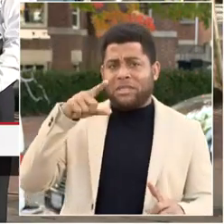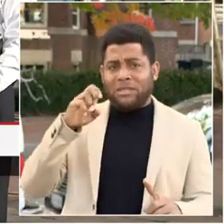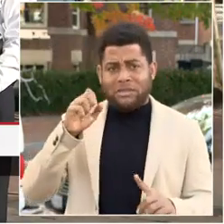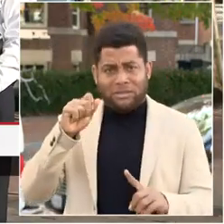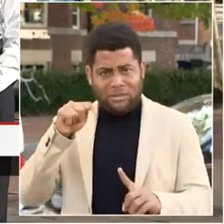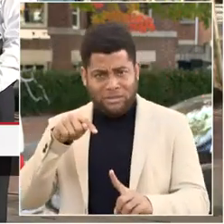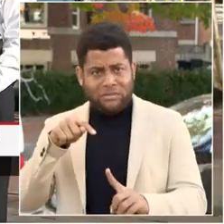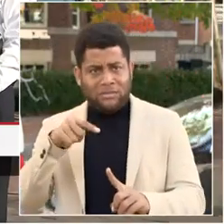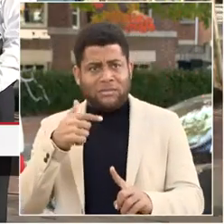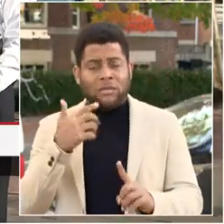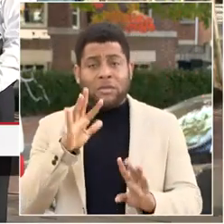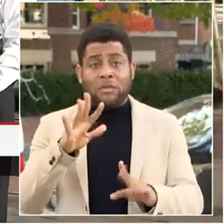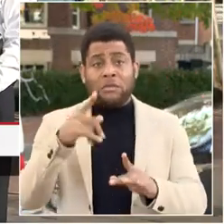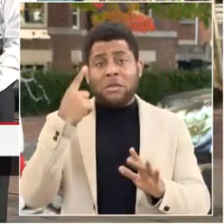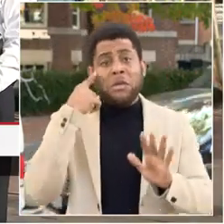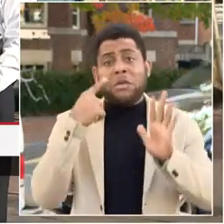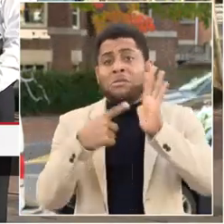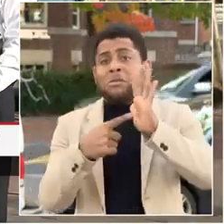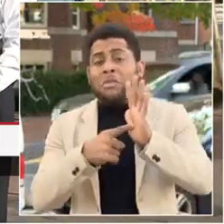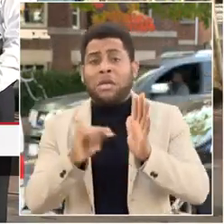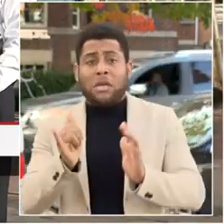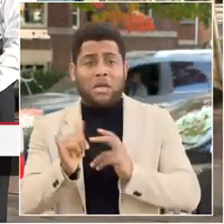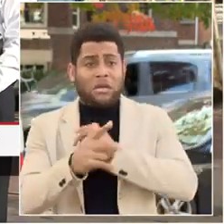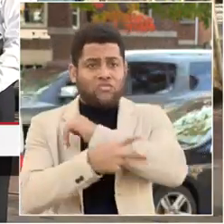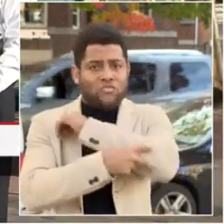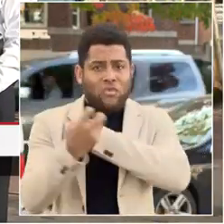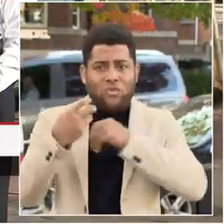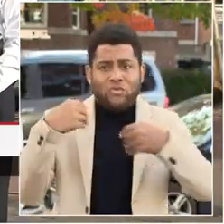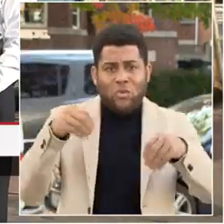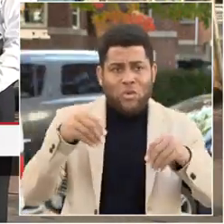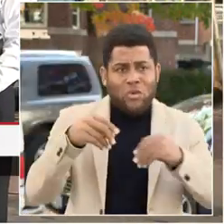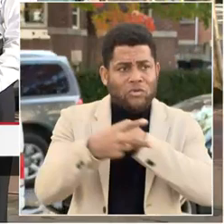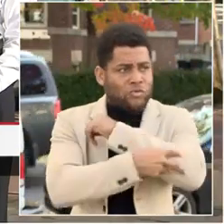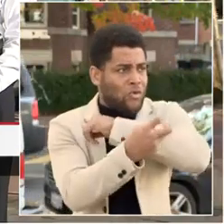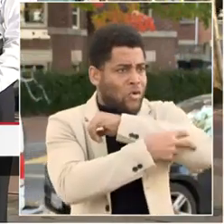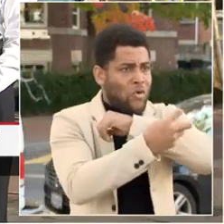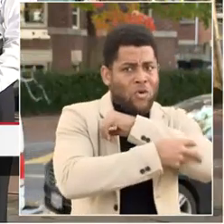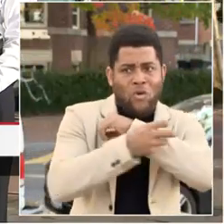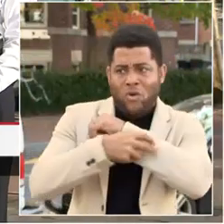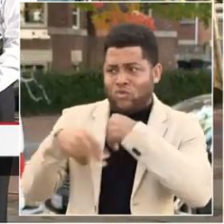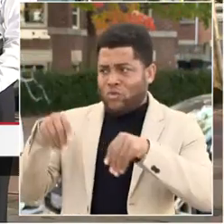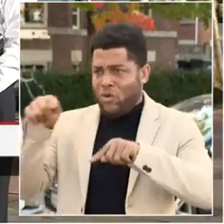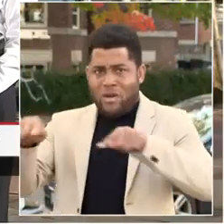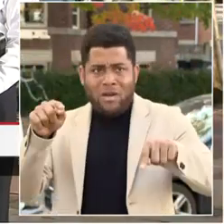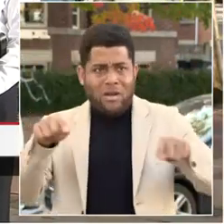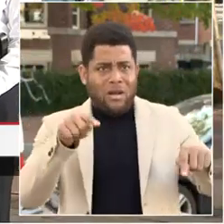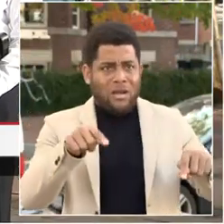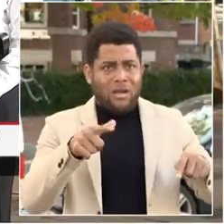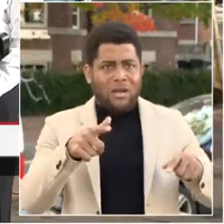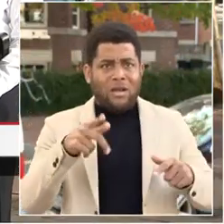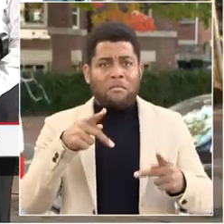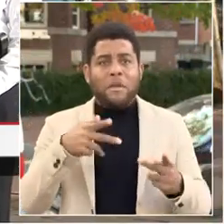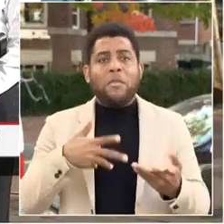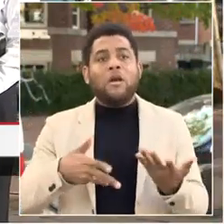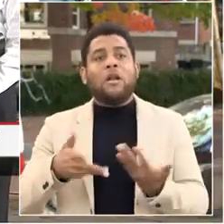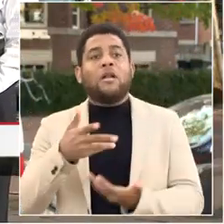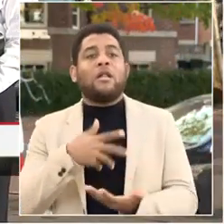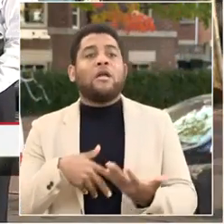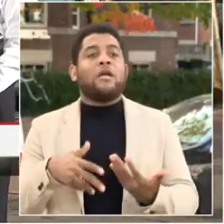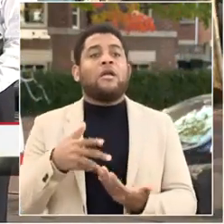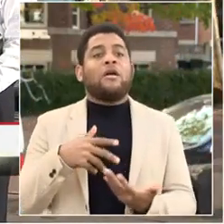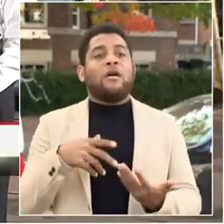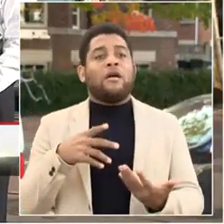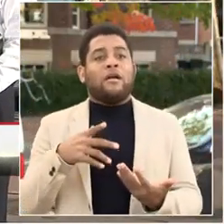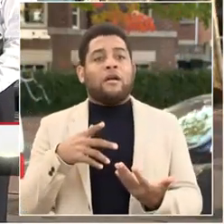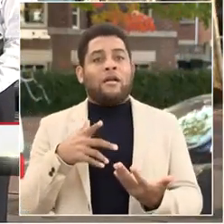shoplifting and retail theft, loitering, and open-air drug dealing, and also people